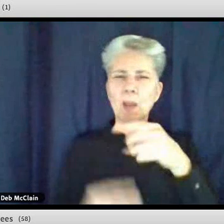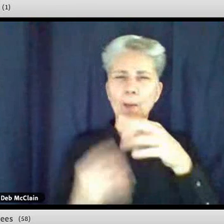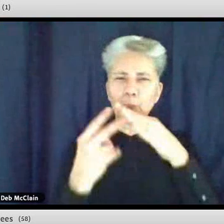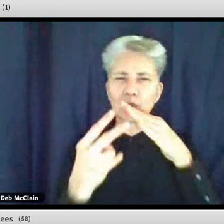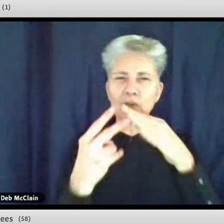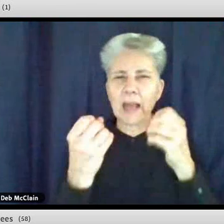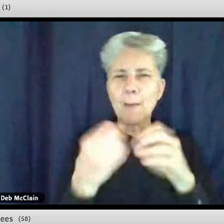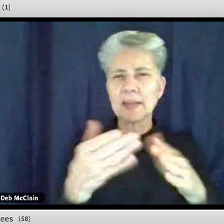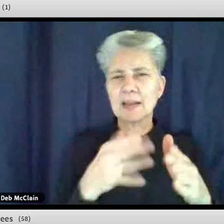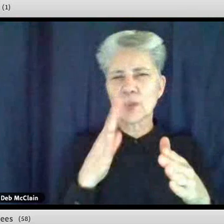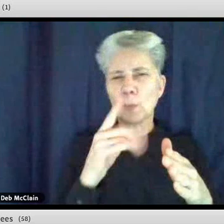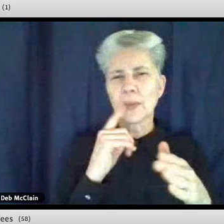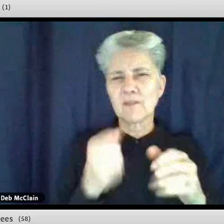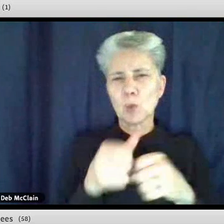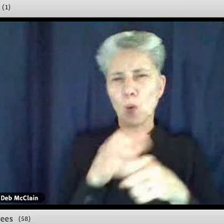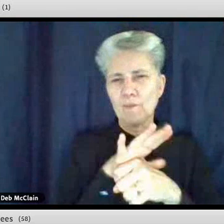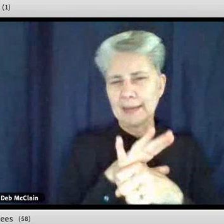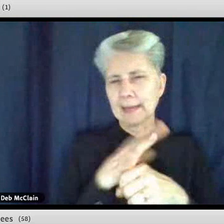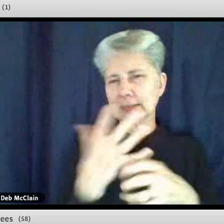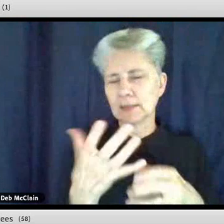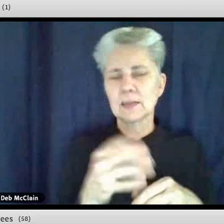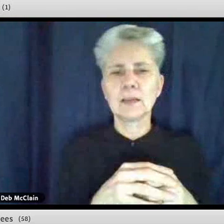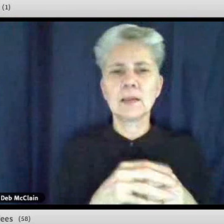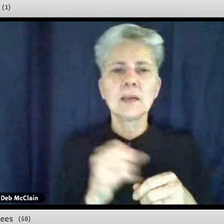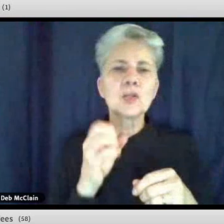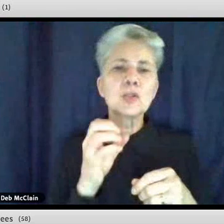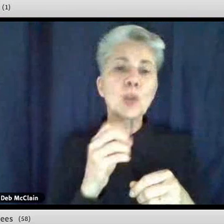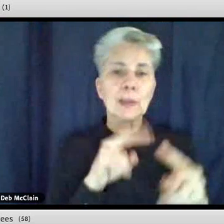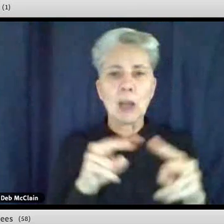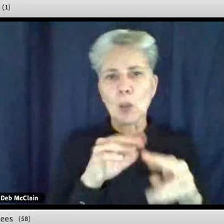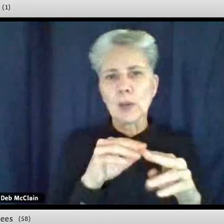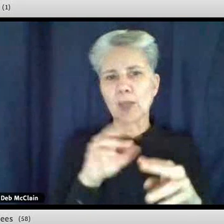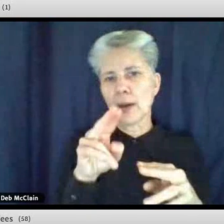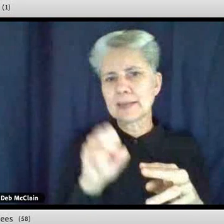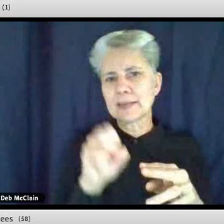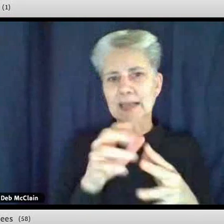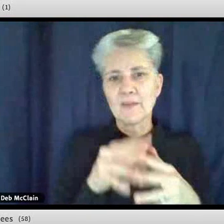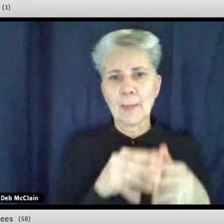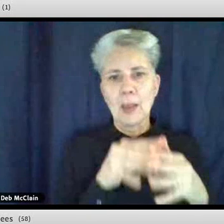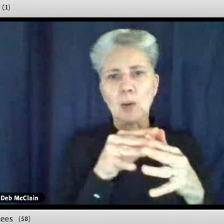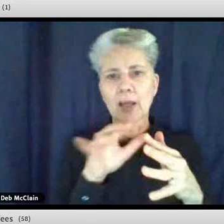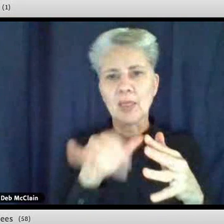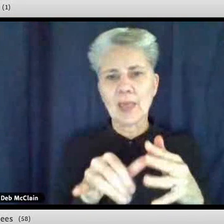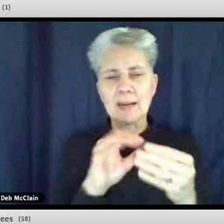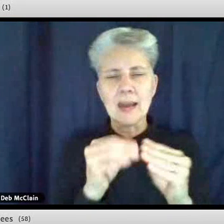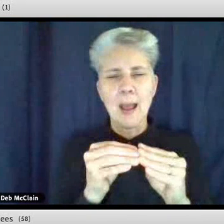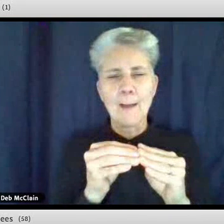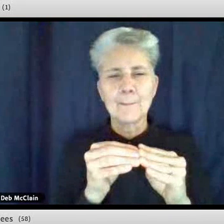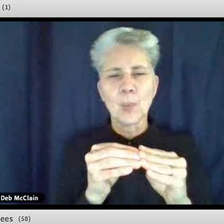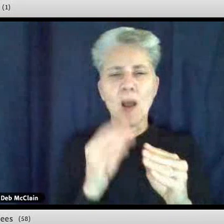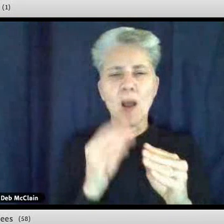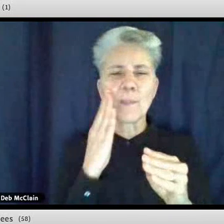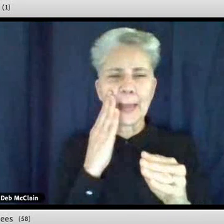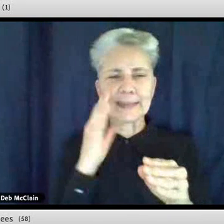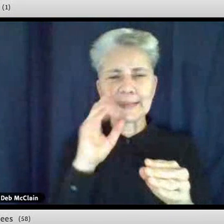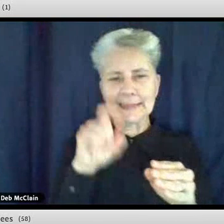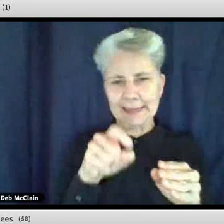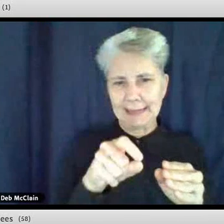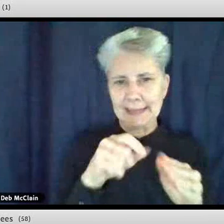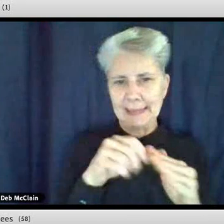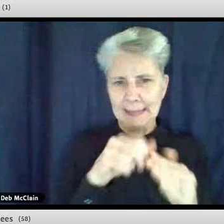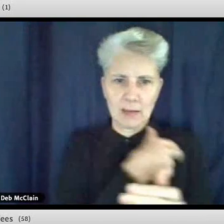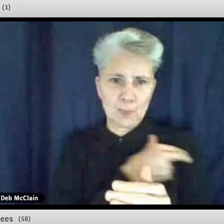hospital beds and how many deaths there'll be from COVID-19. So you can look at the United States of America, the number of